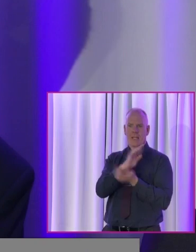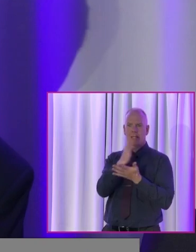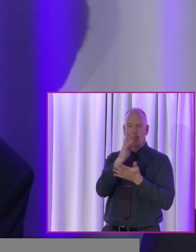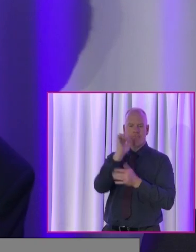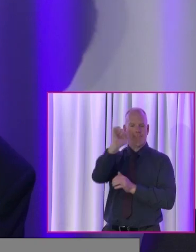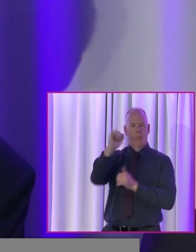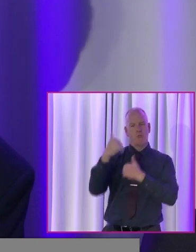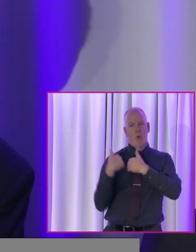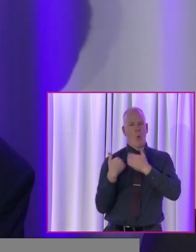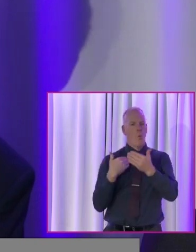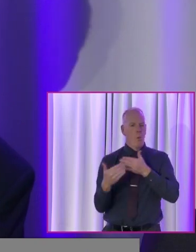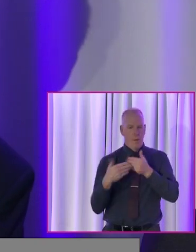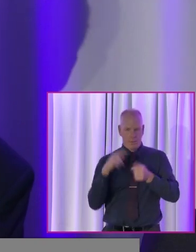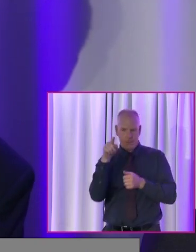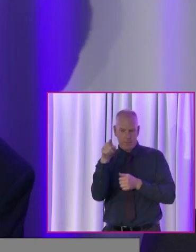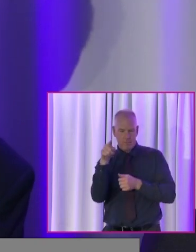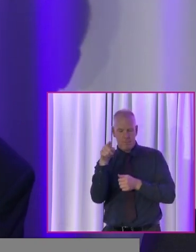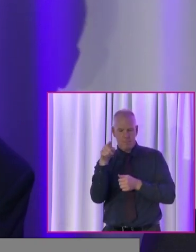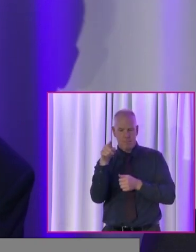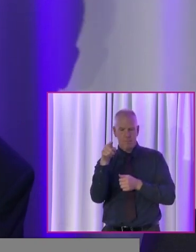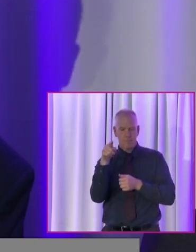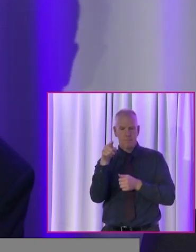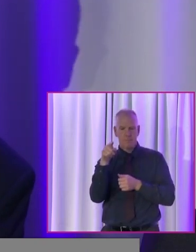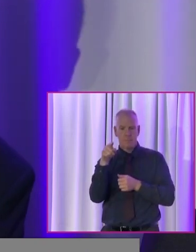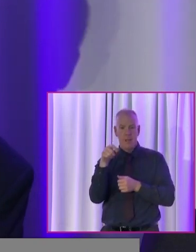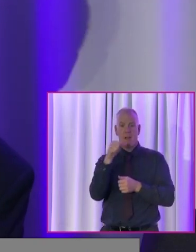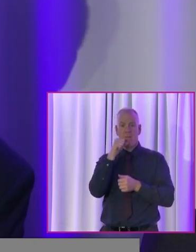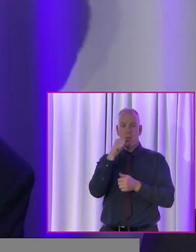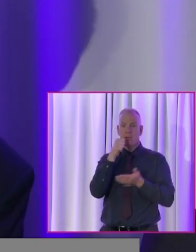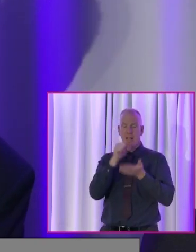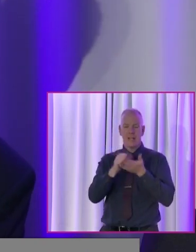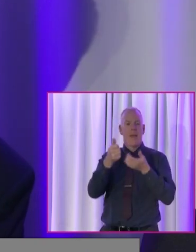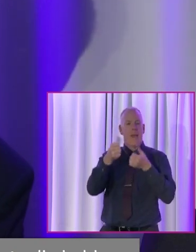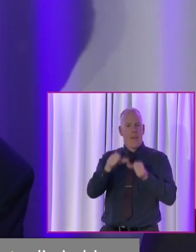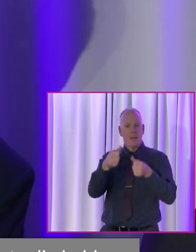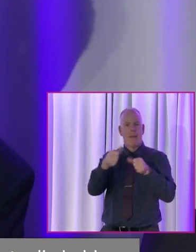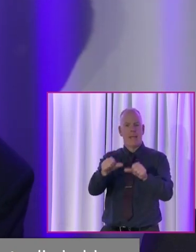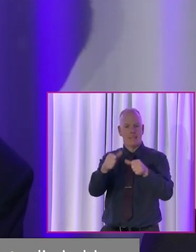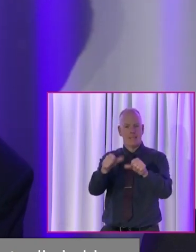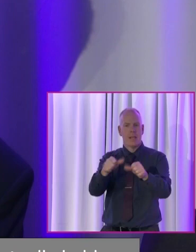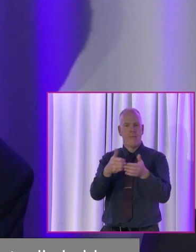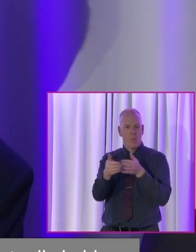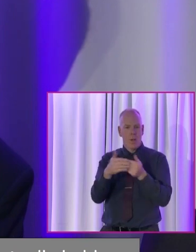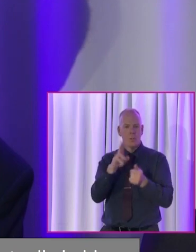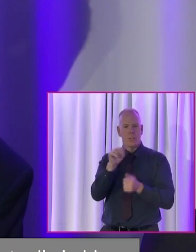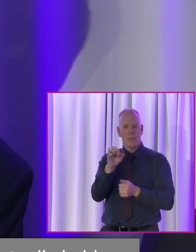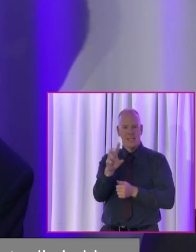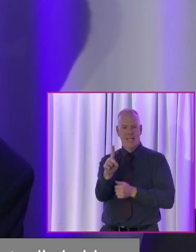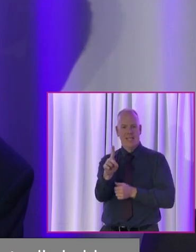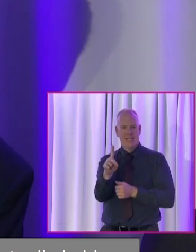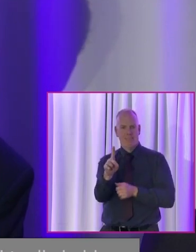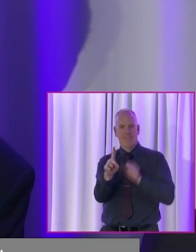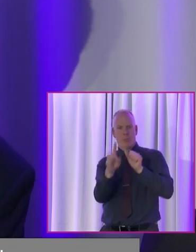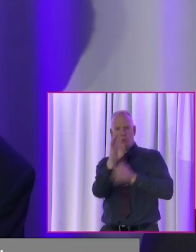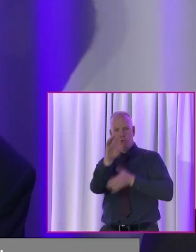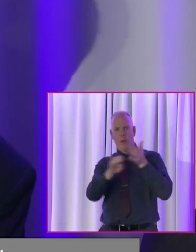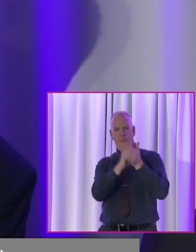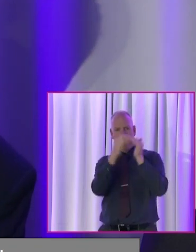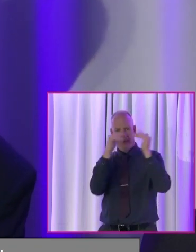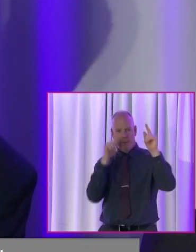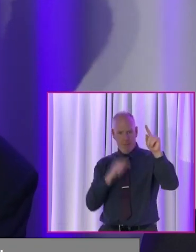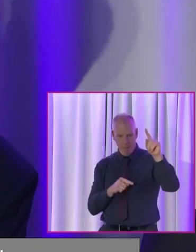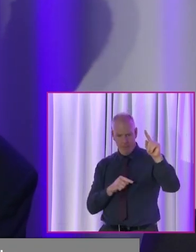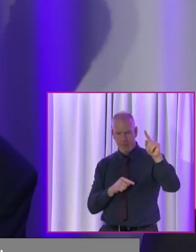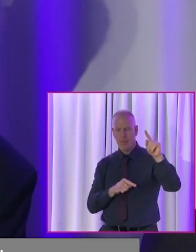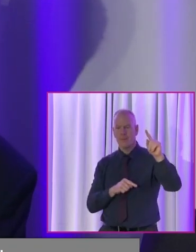whose mandate actually in his mission letter was to implement, to make sure the implementation of the UNCRPD. Back then,